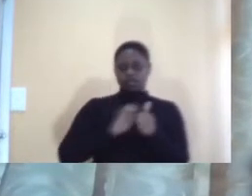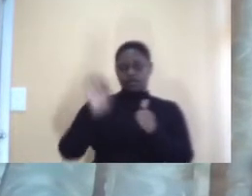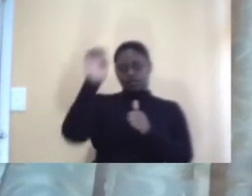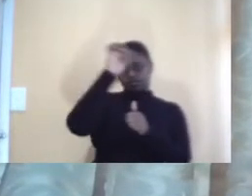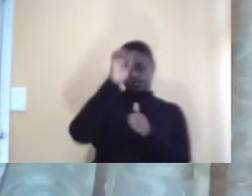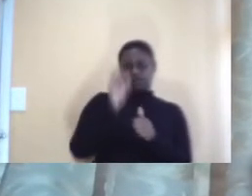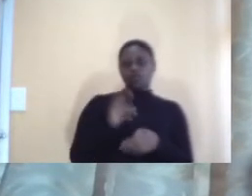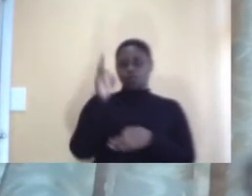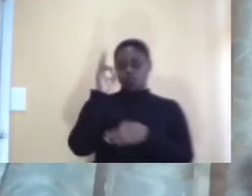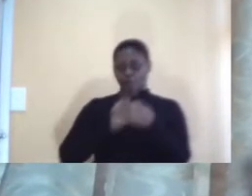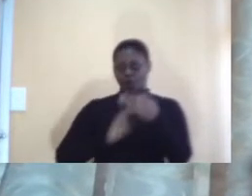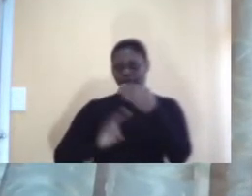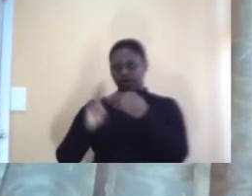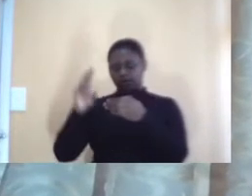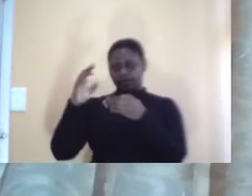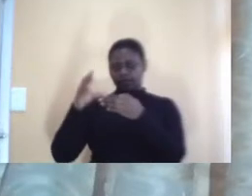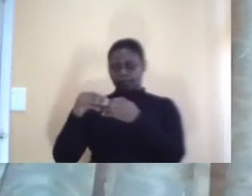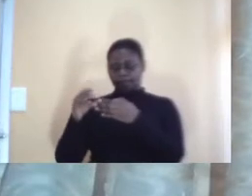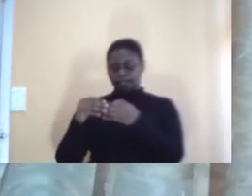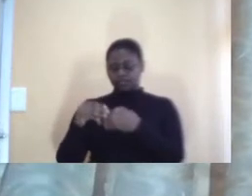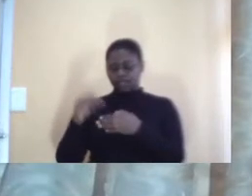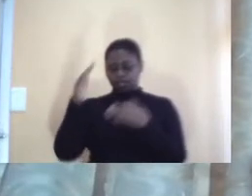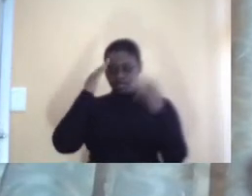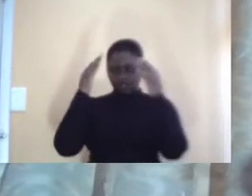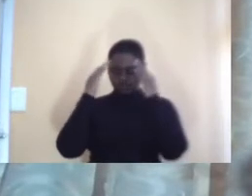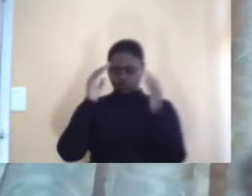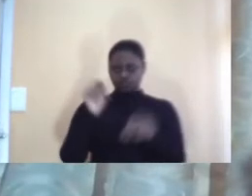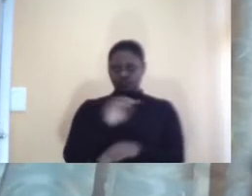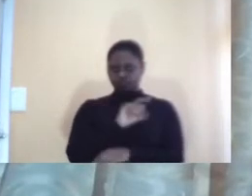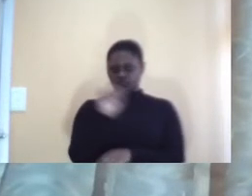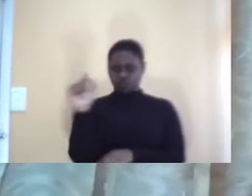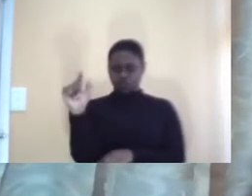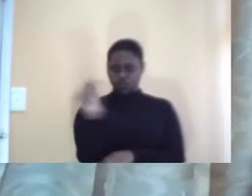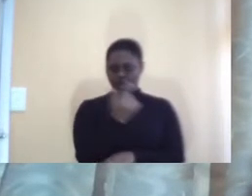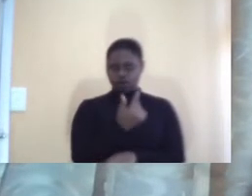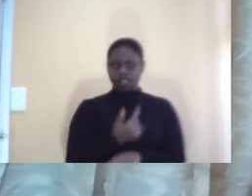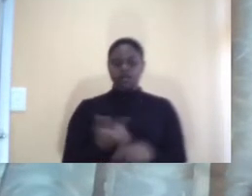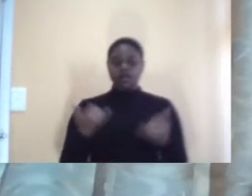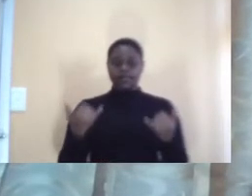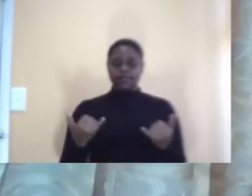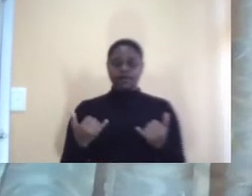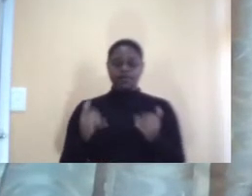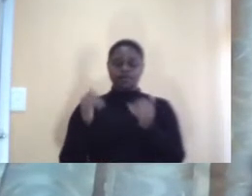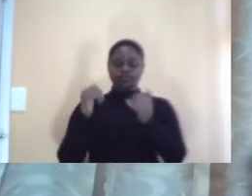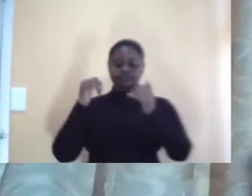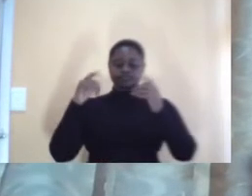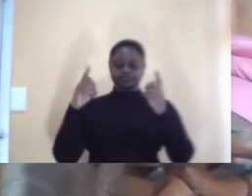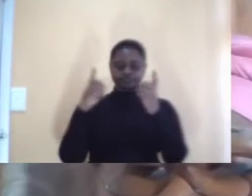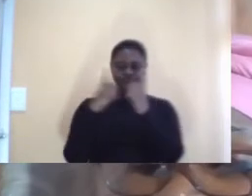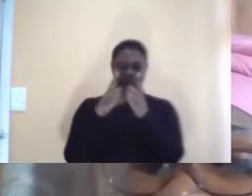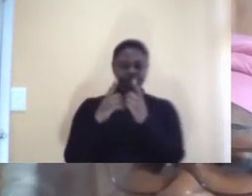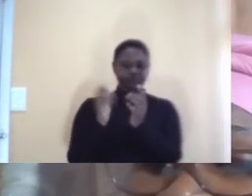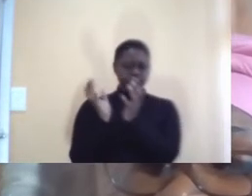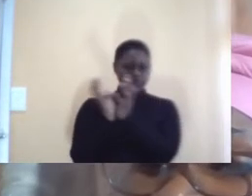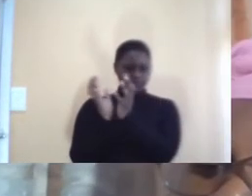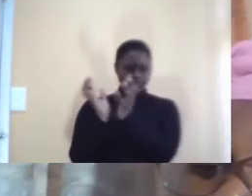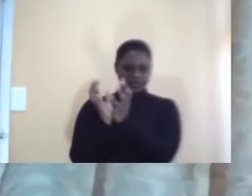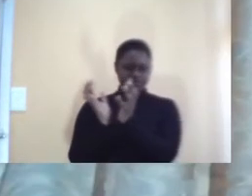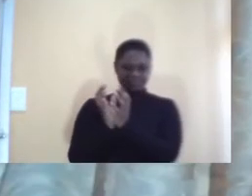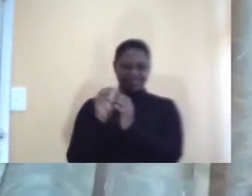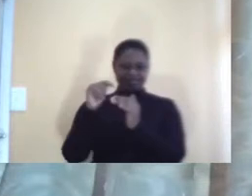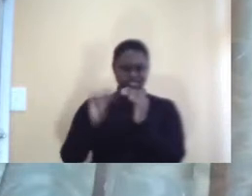Honorable Members, I greet you all. Chairperson, we are meeting at the lowest moment as South